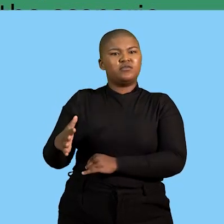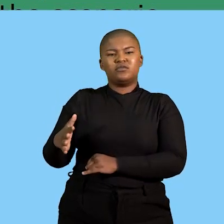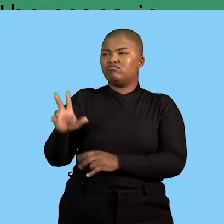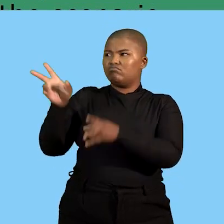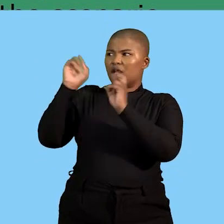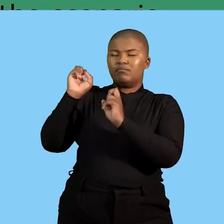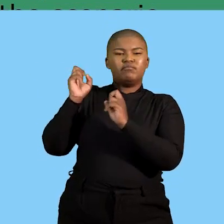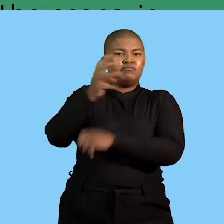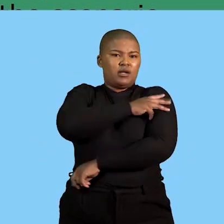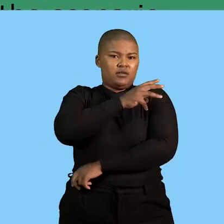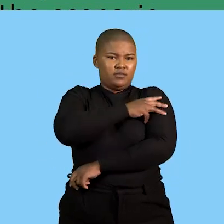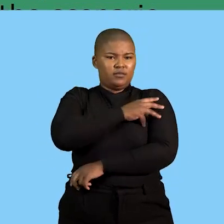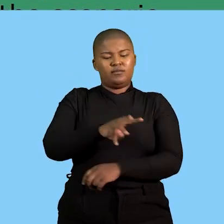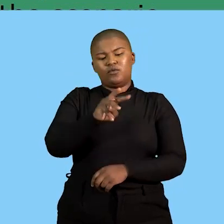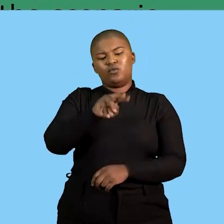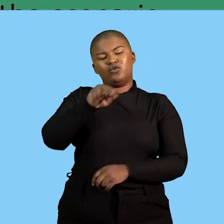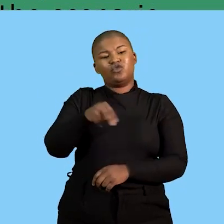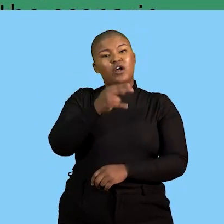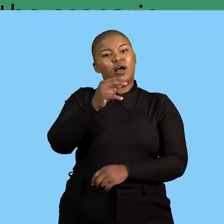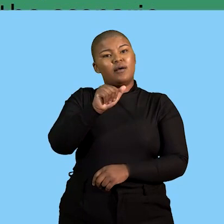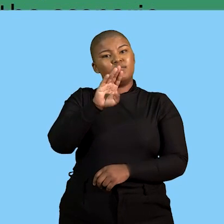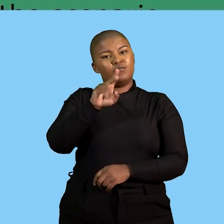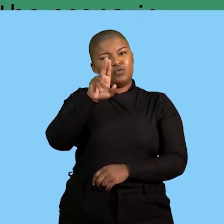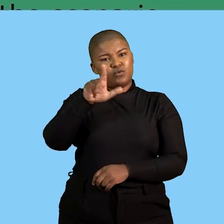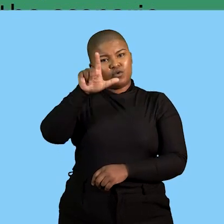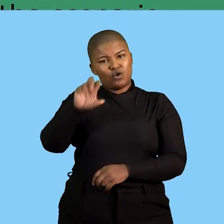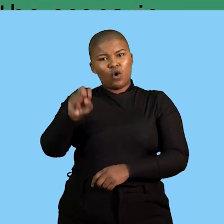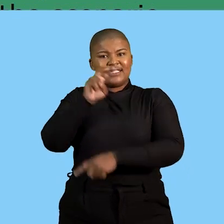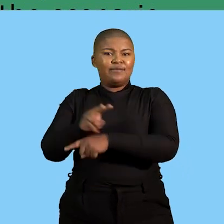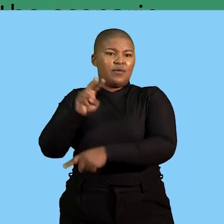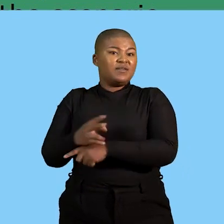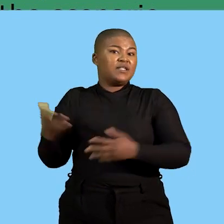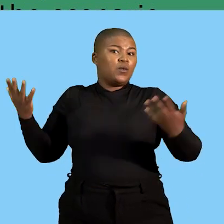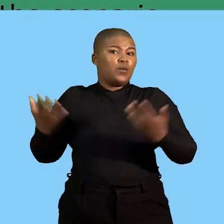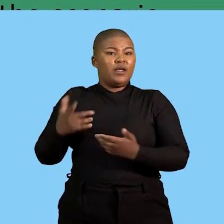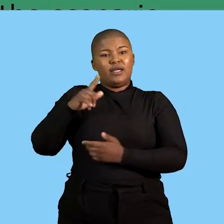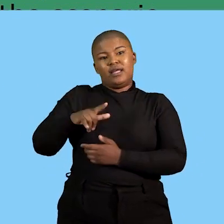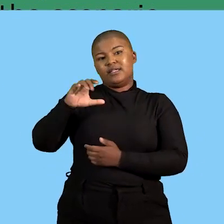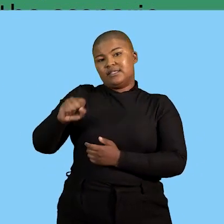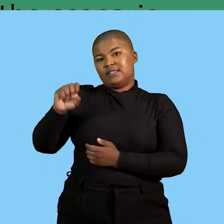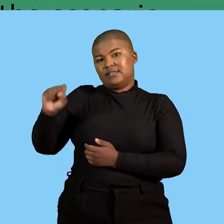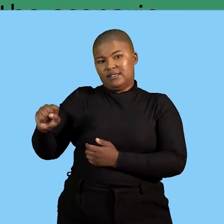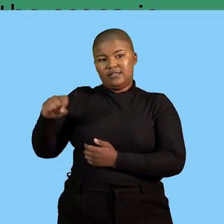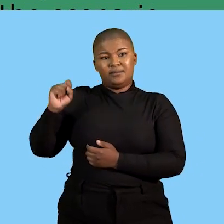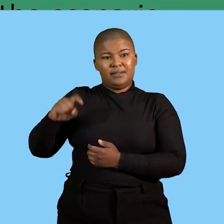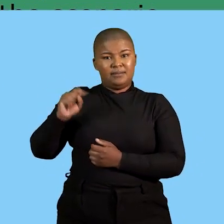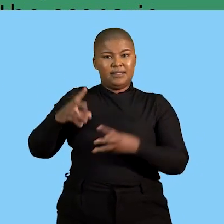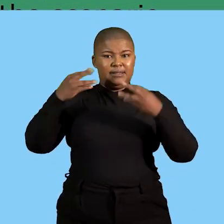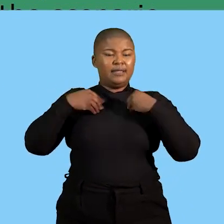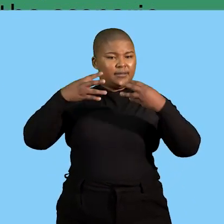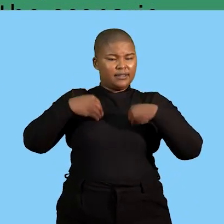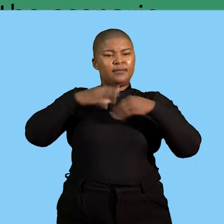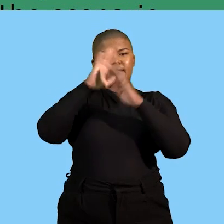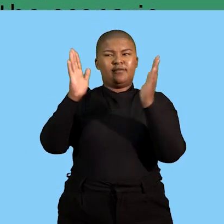Njabulo, the supervisor at Leletu Shuttle Service, accepts every idea from